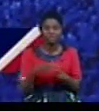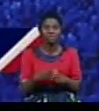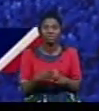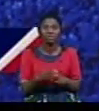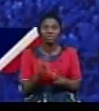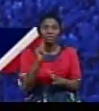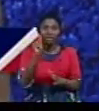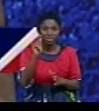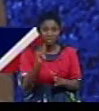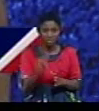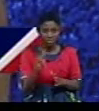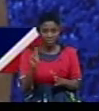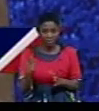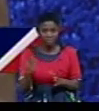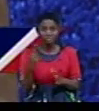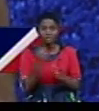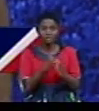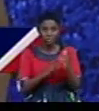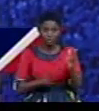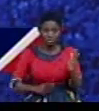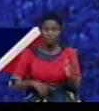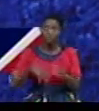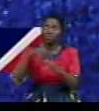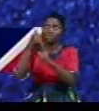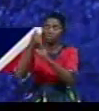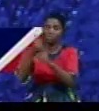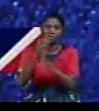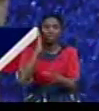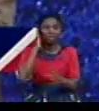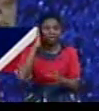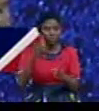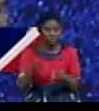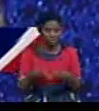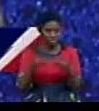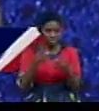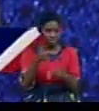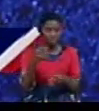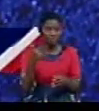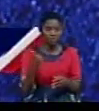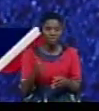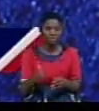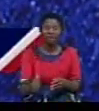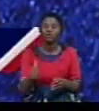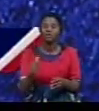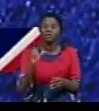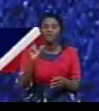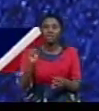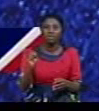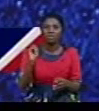14 therefore that Lord himself shall give you a sign behold